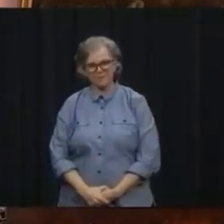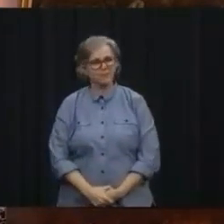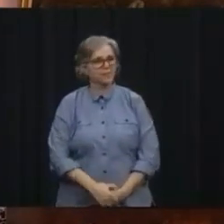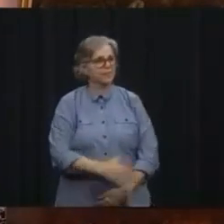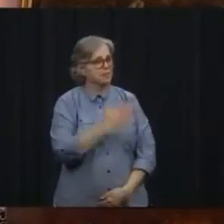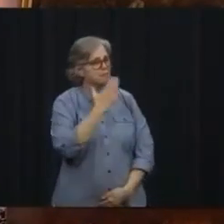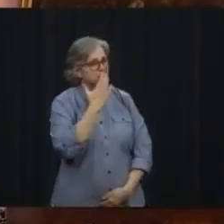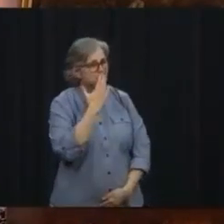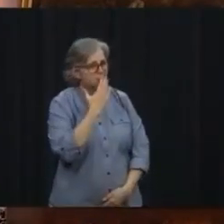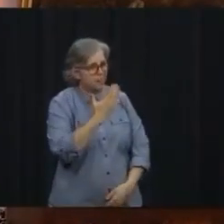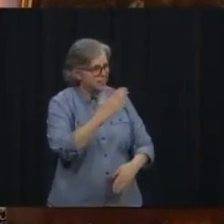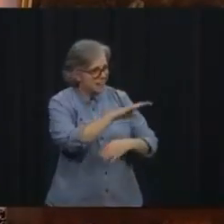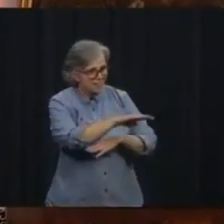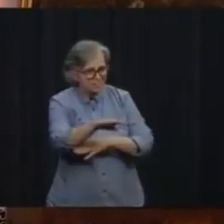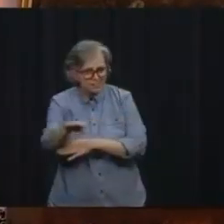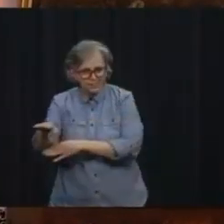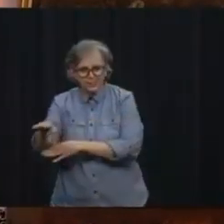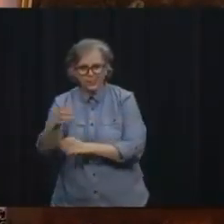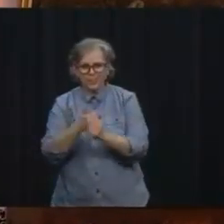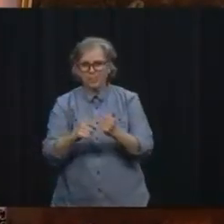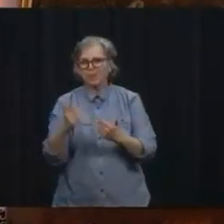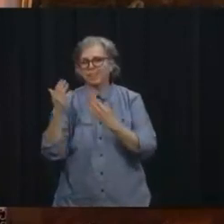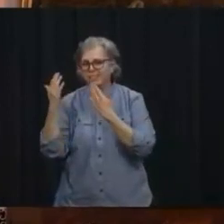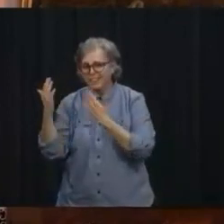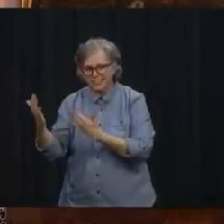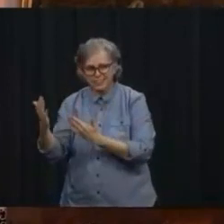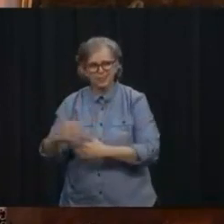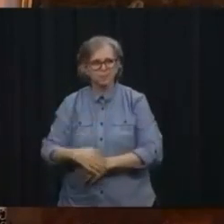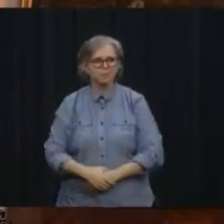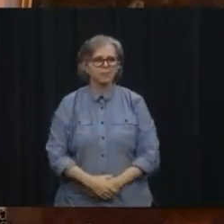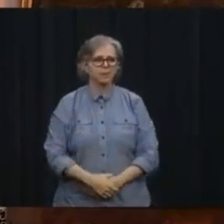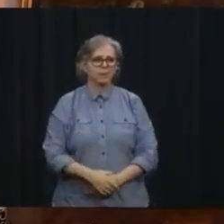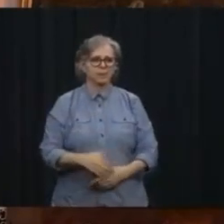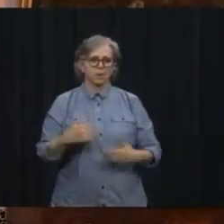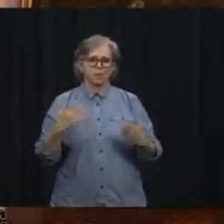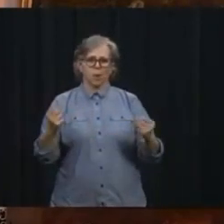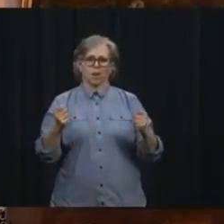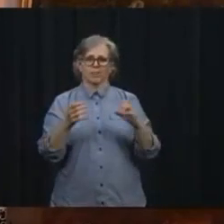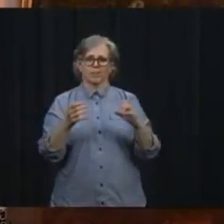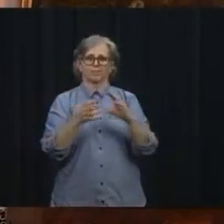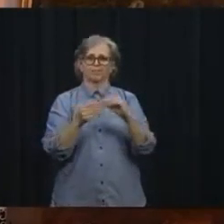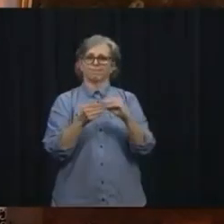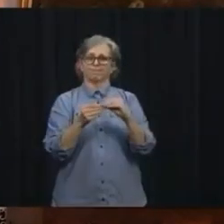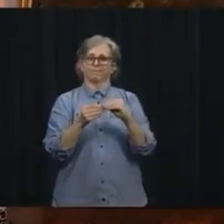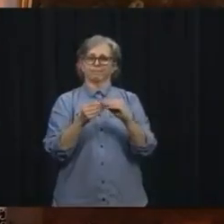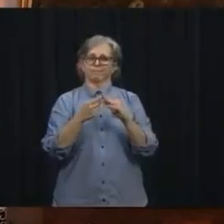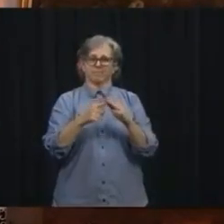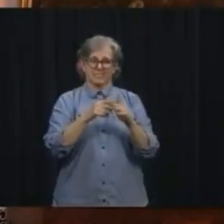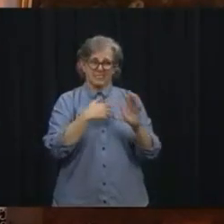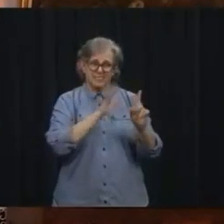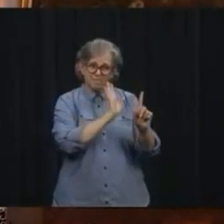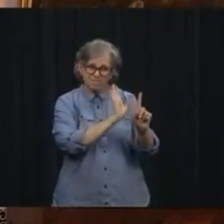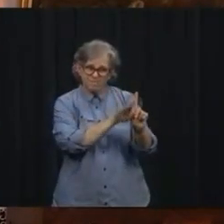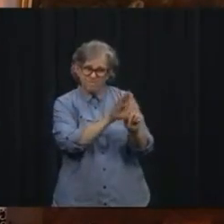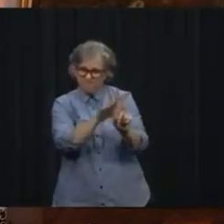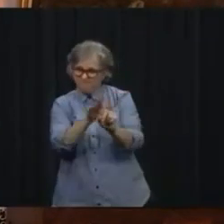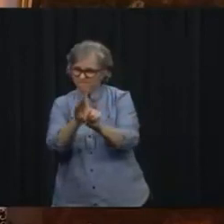We'll now ask Dr. Amy Acton to come up. She'll be followed